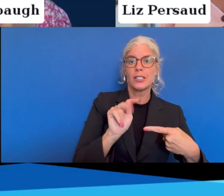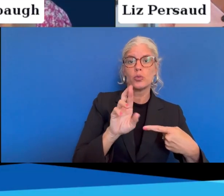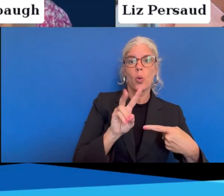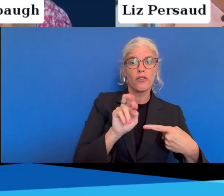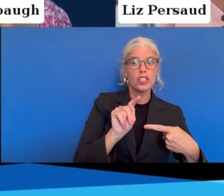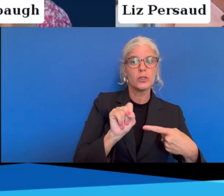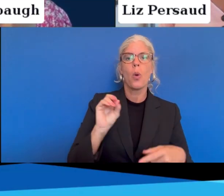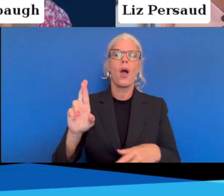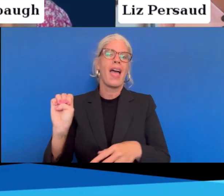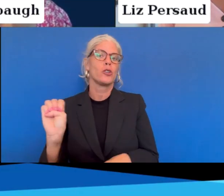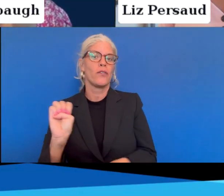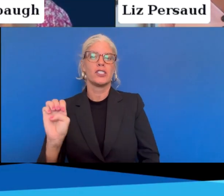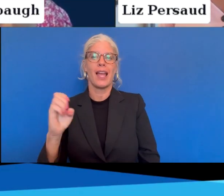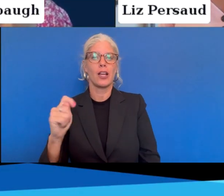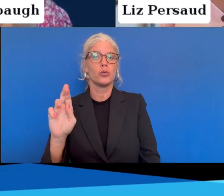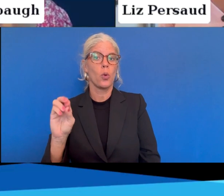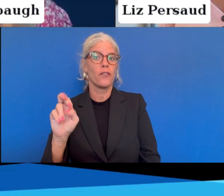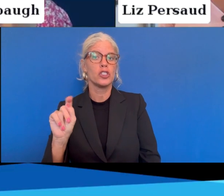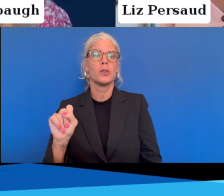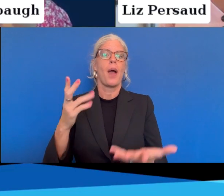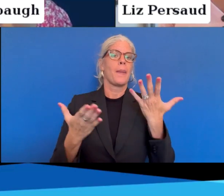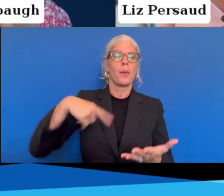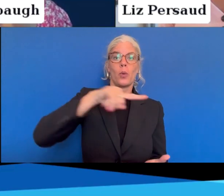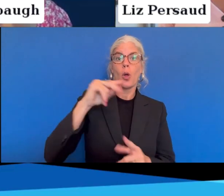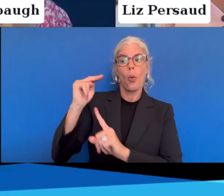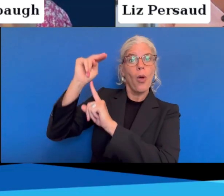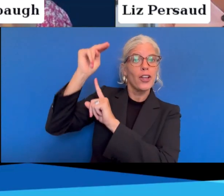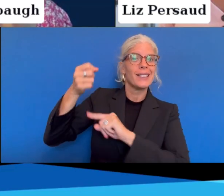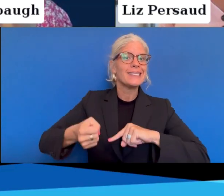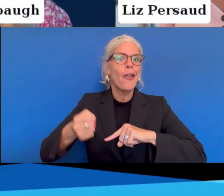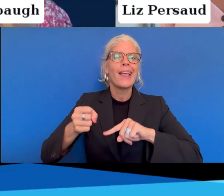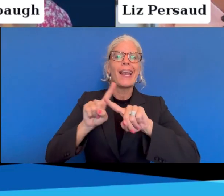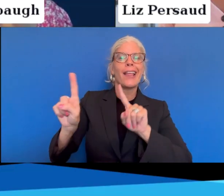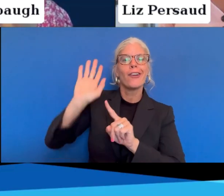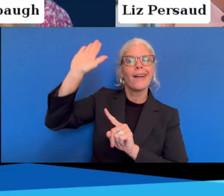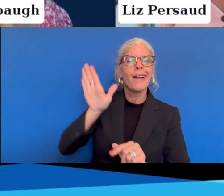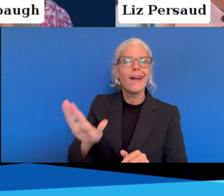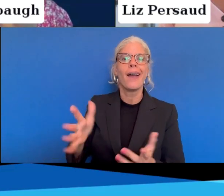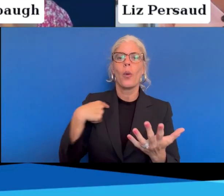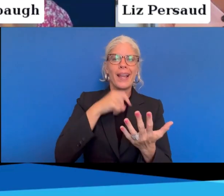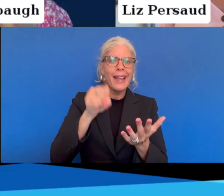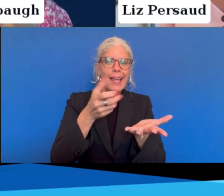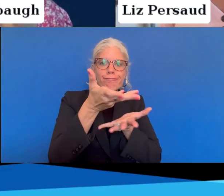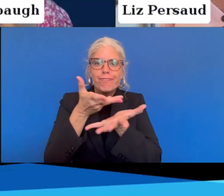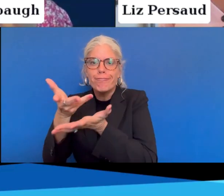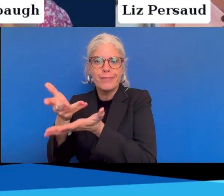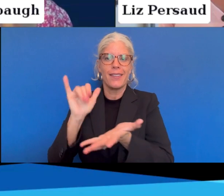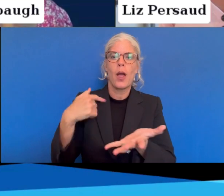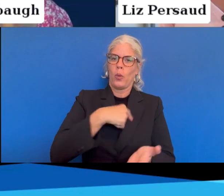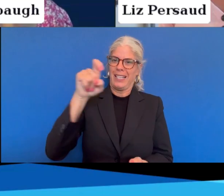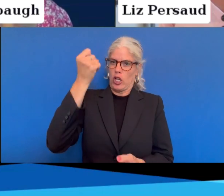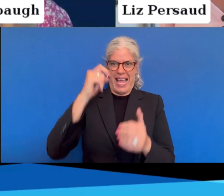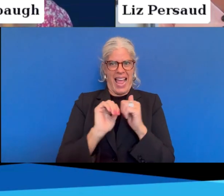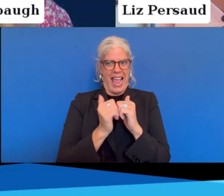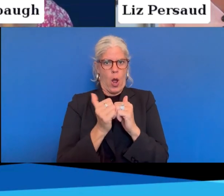clear instructions of how we can really be the best provider for you, right?